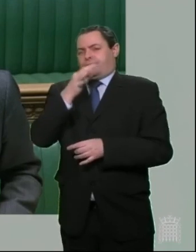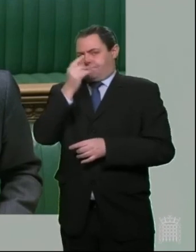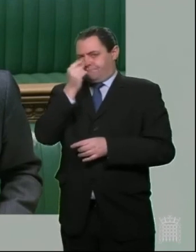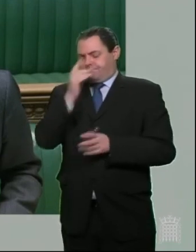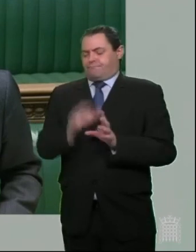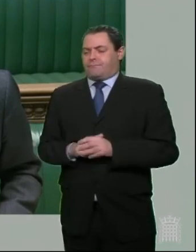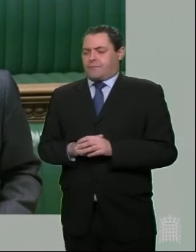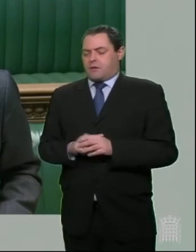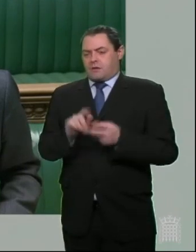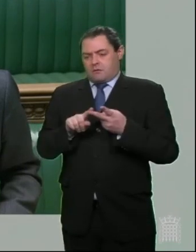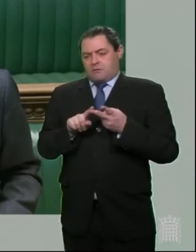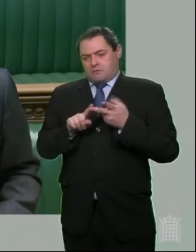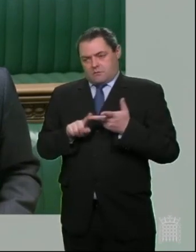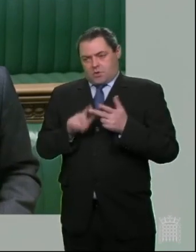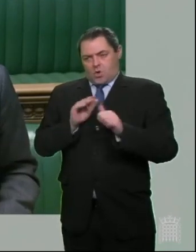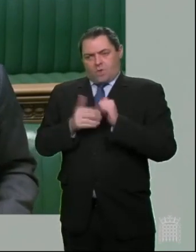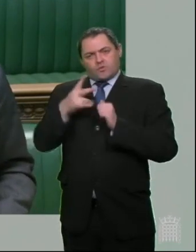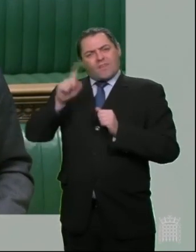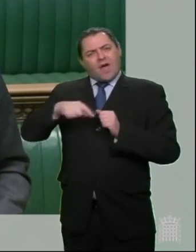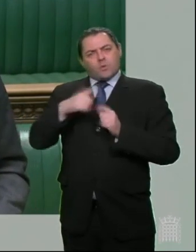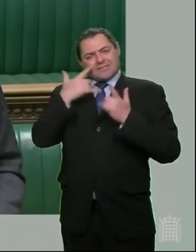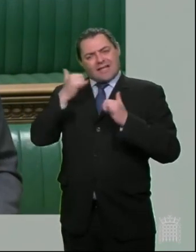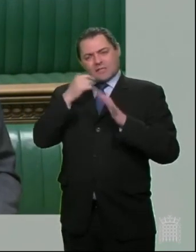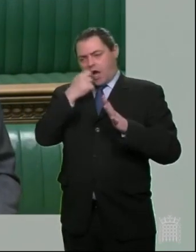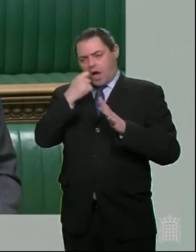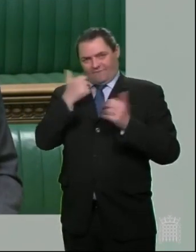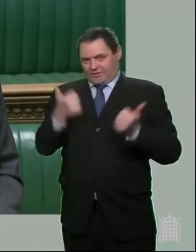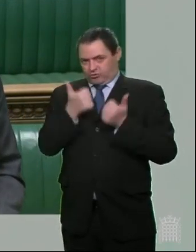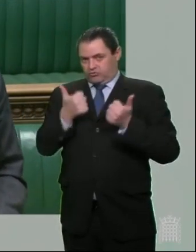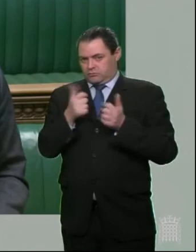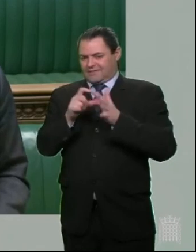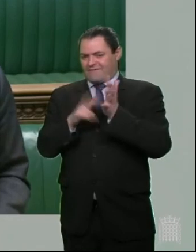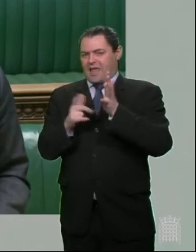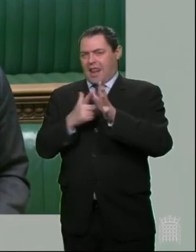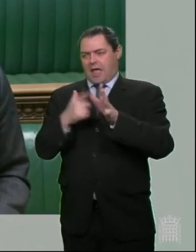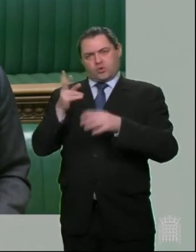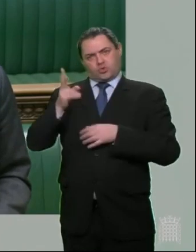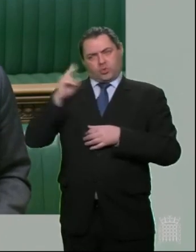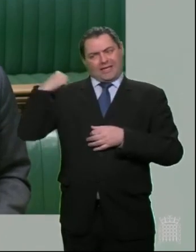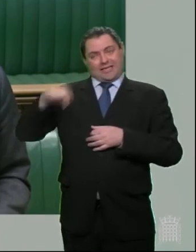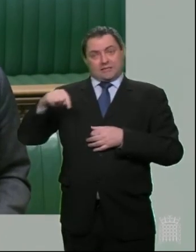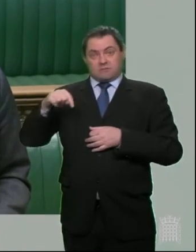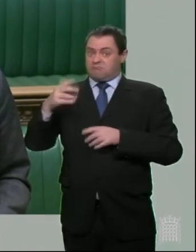time, and more than 2,000 tests have been carried out by the DVLA in the last fortnight